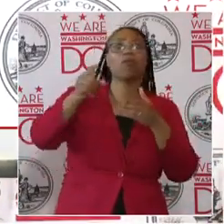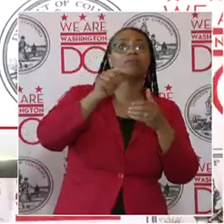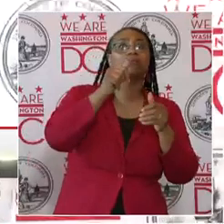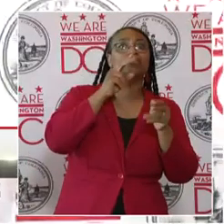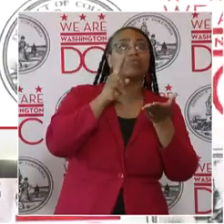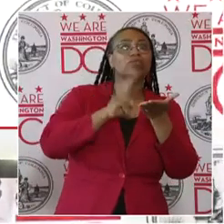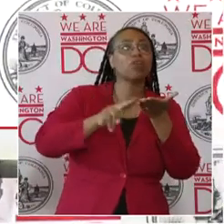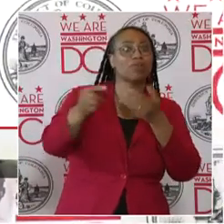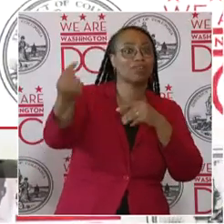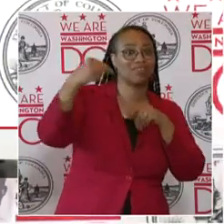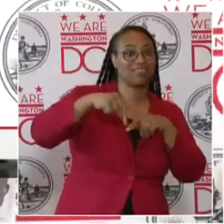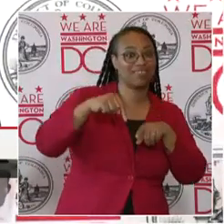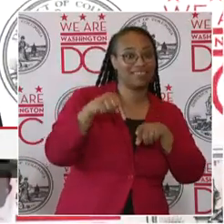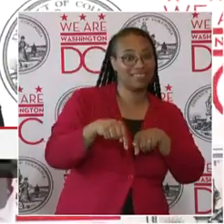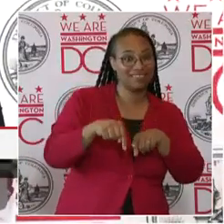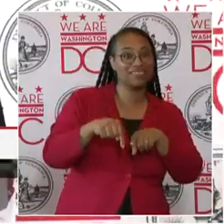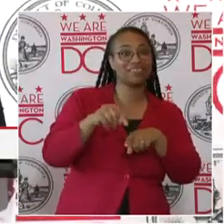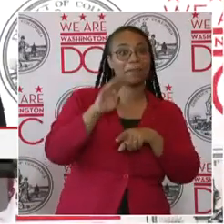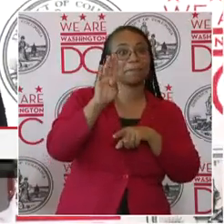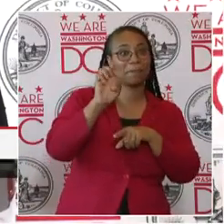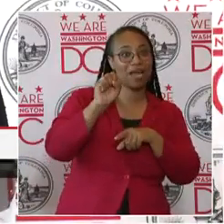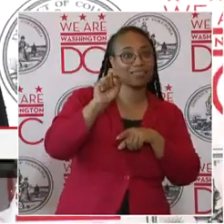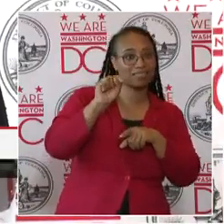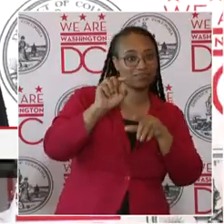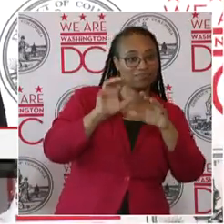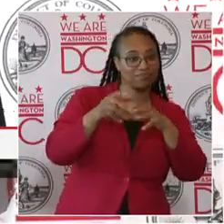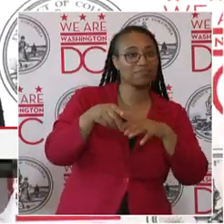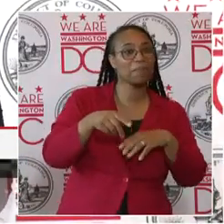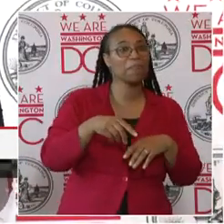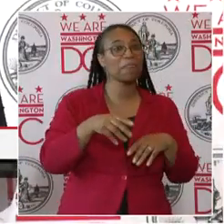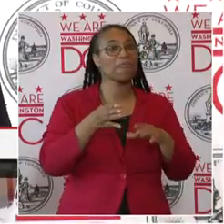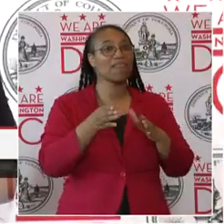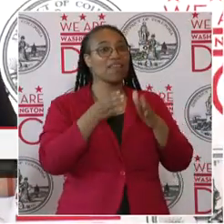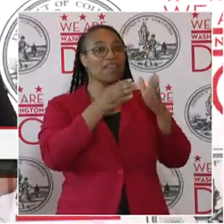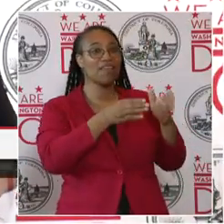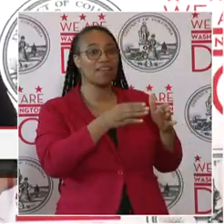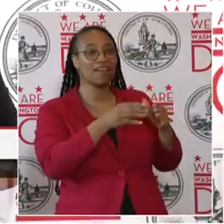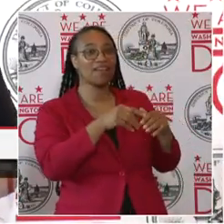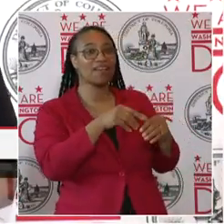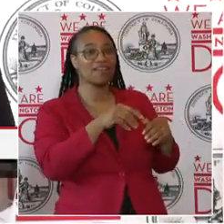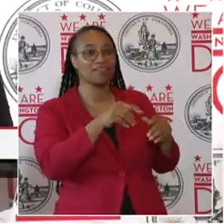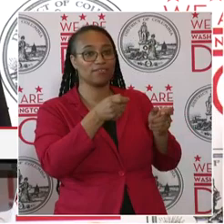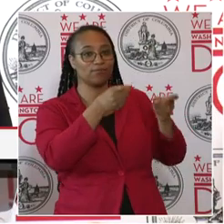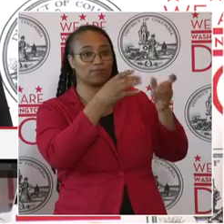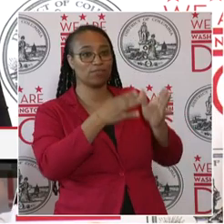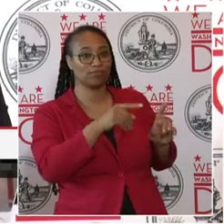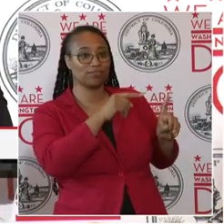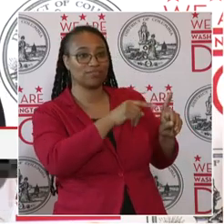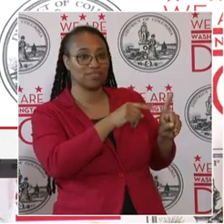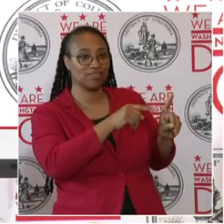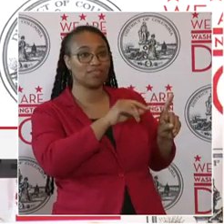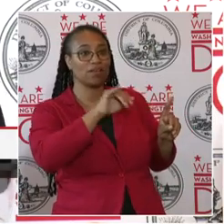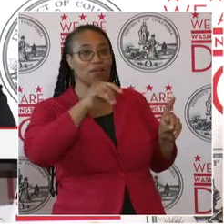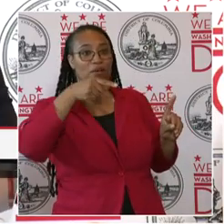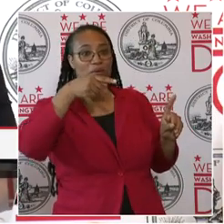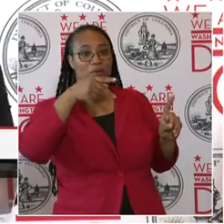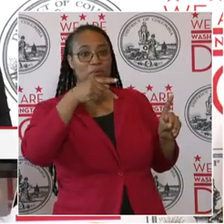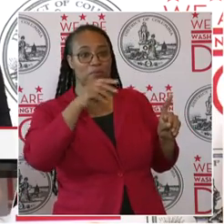to acknowledge Director Jennifer Porter, who's moved on to another